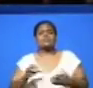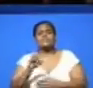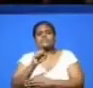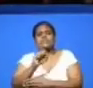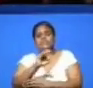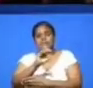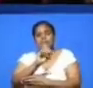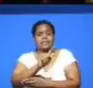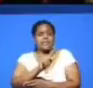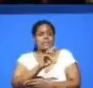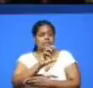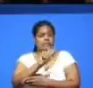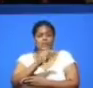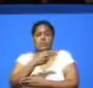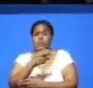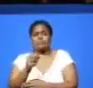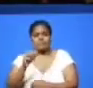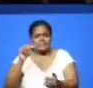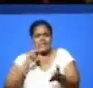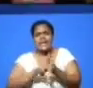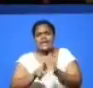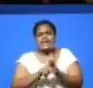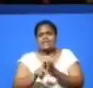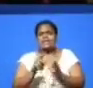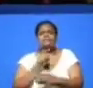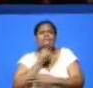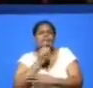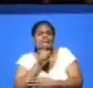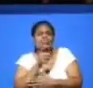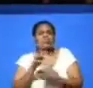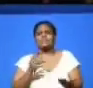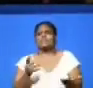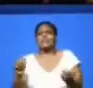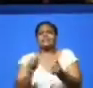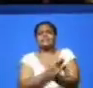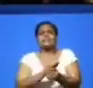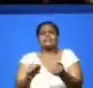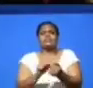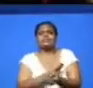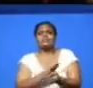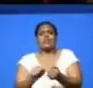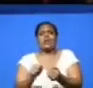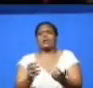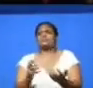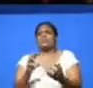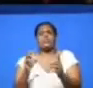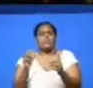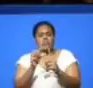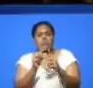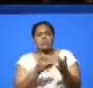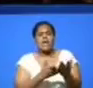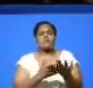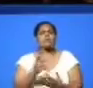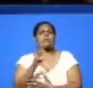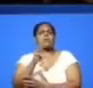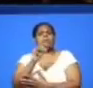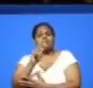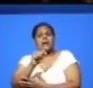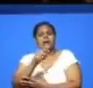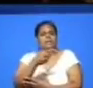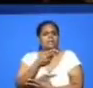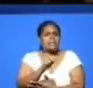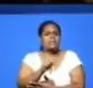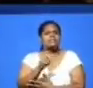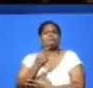you can't kill truth. You can't kill the word of God. Martin Luther King Jr. said, truth pressed to